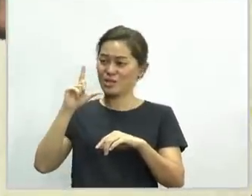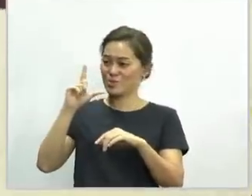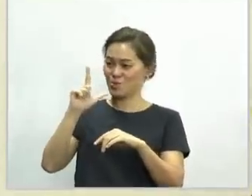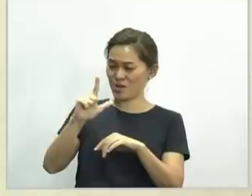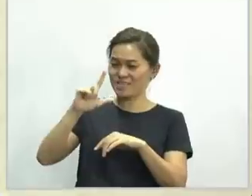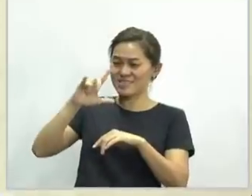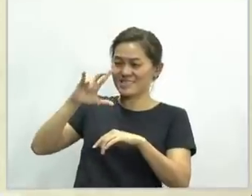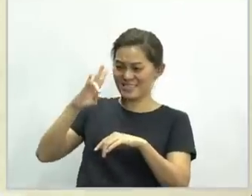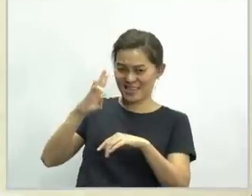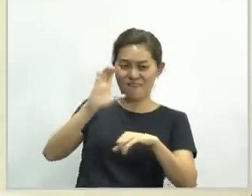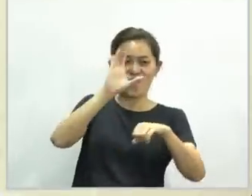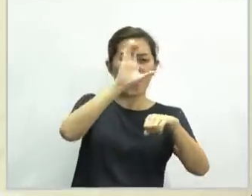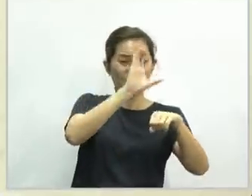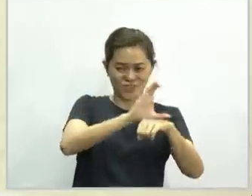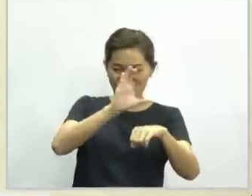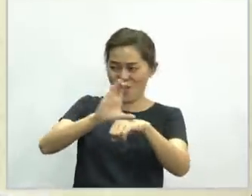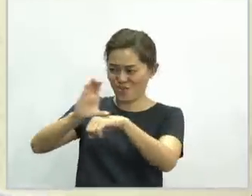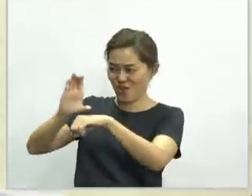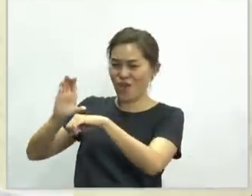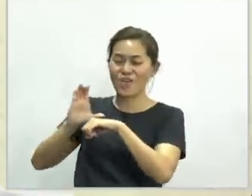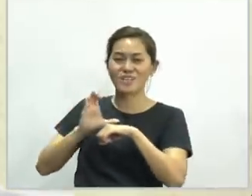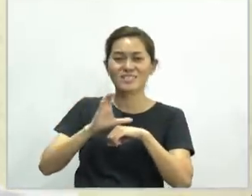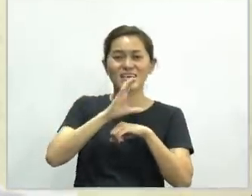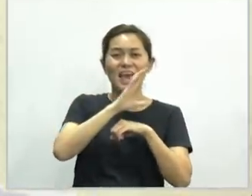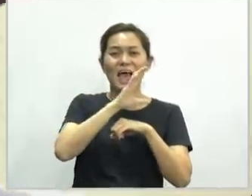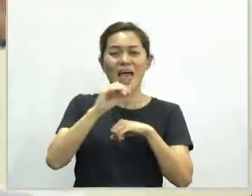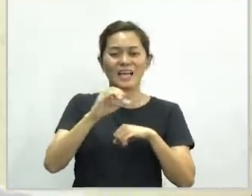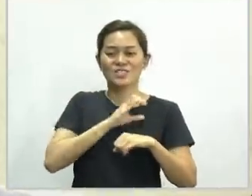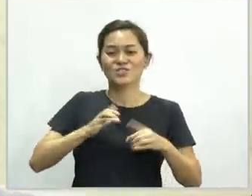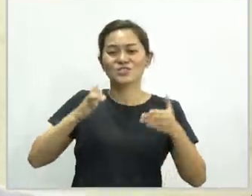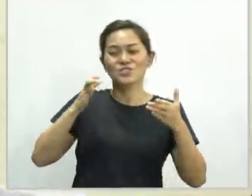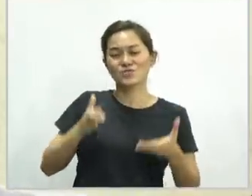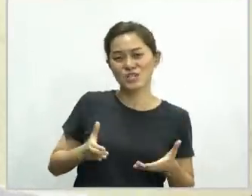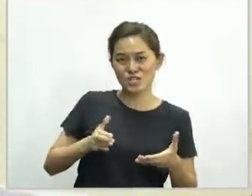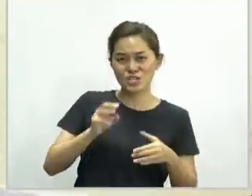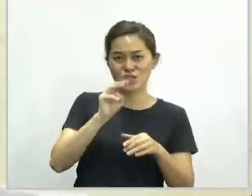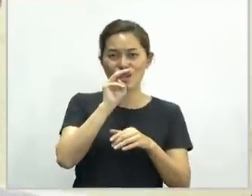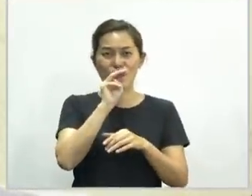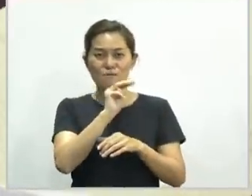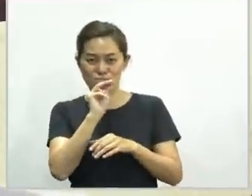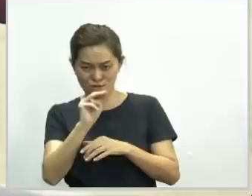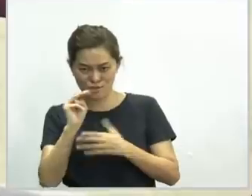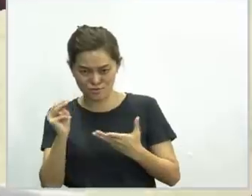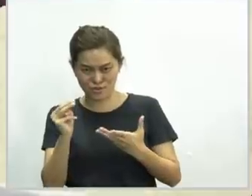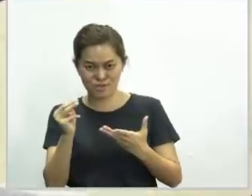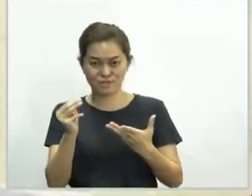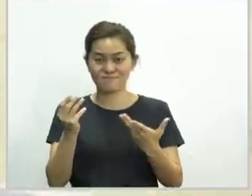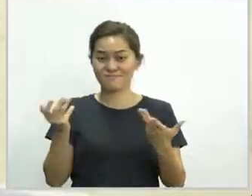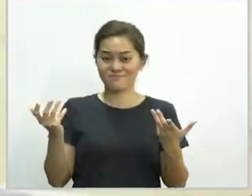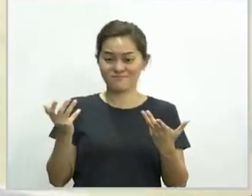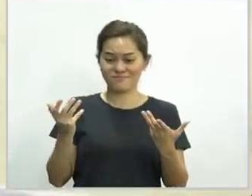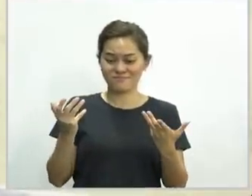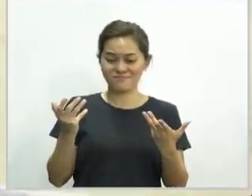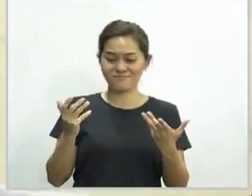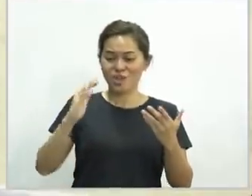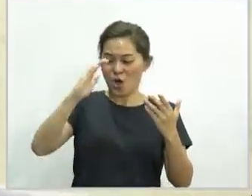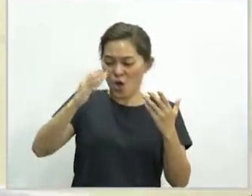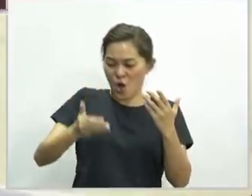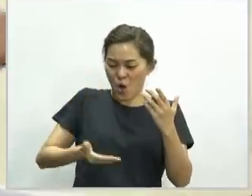227 churches and Christian ministries are hosting